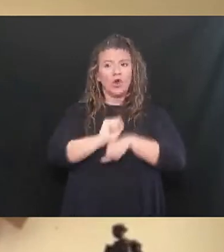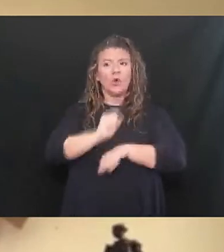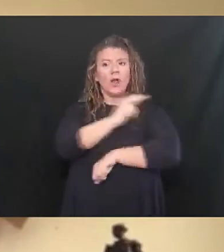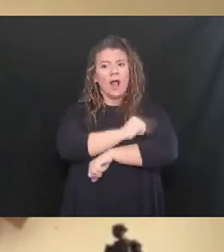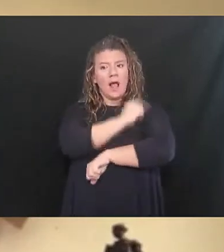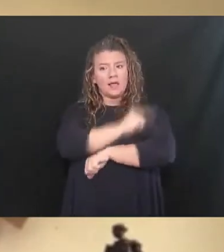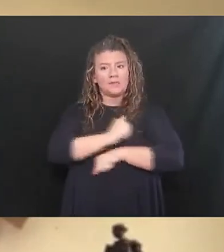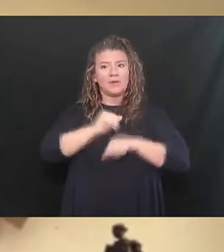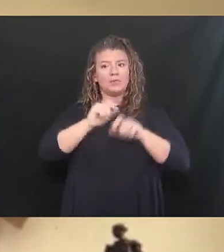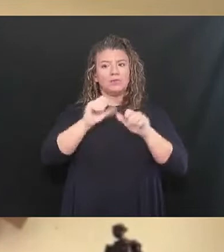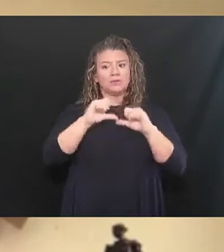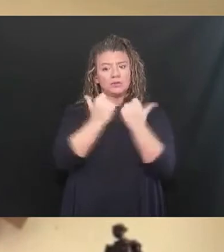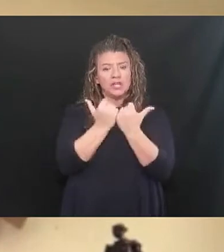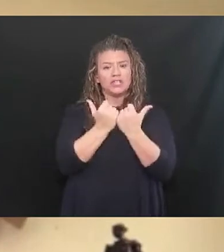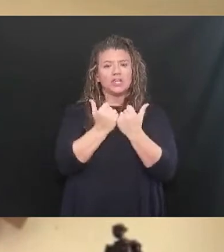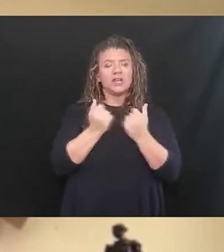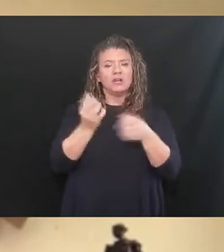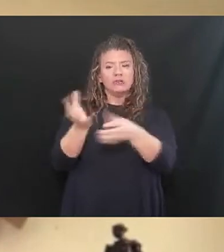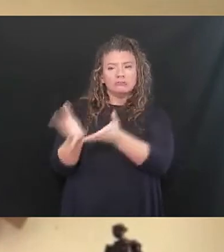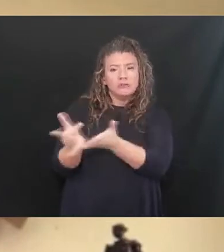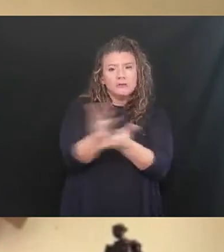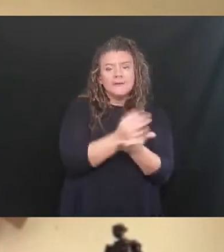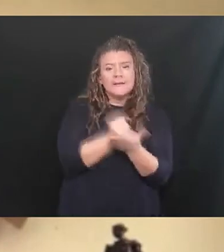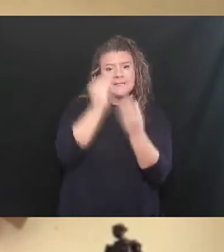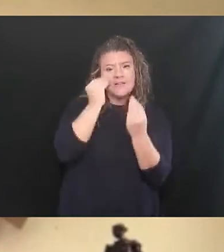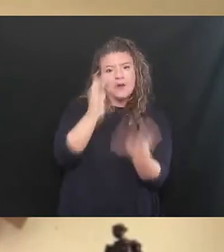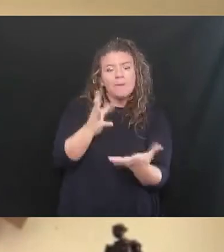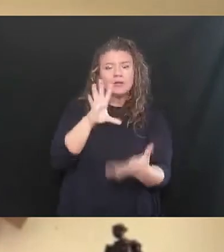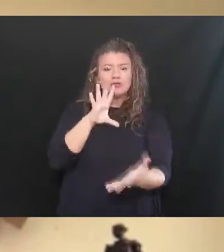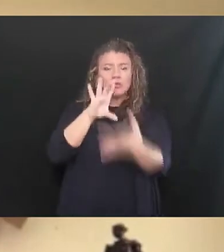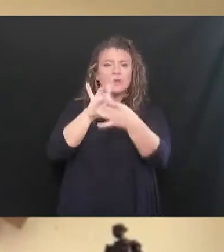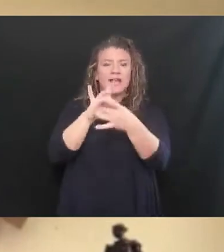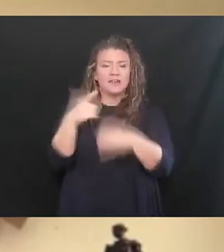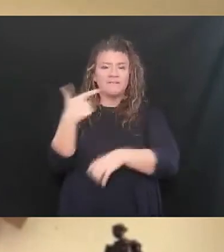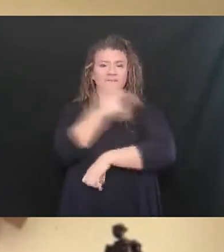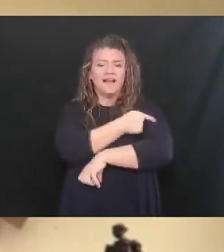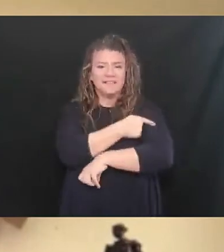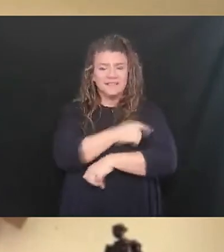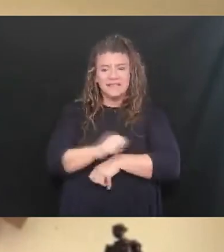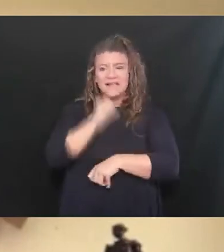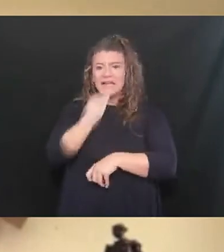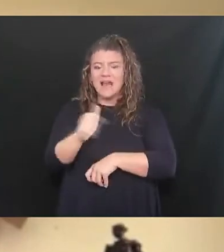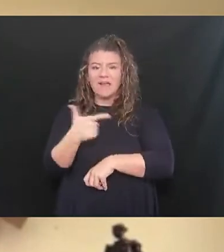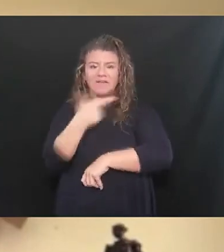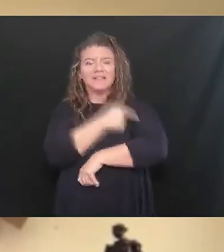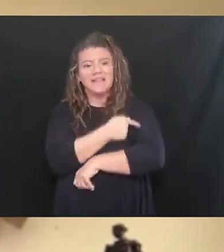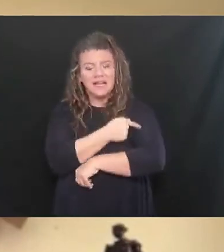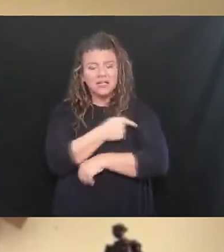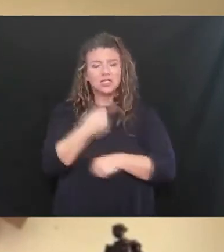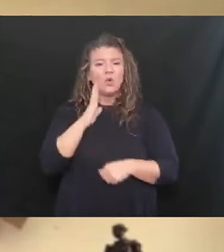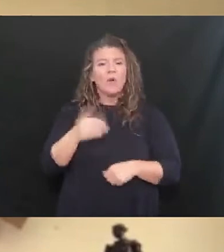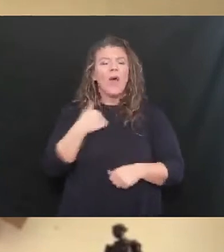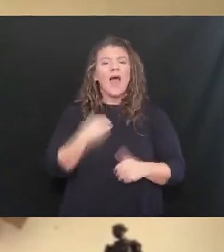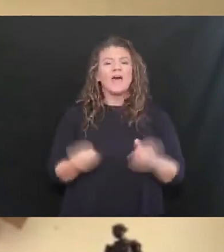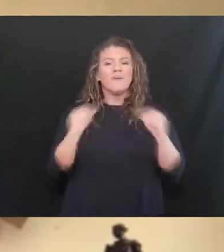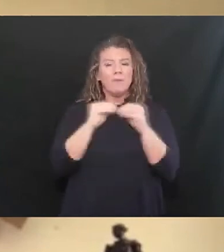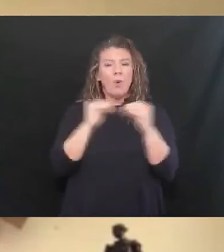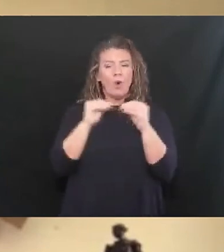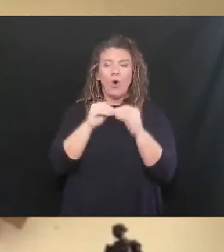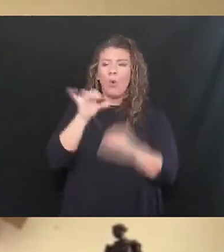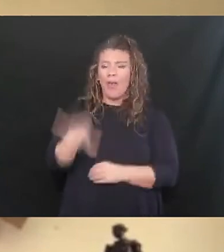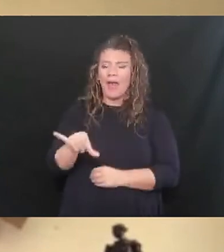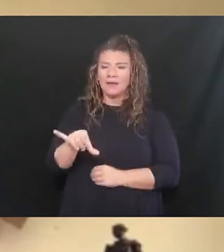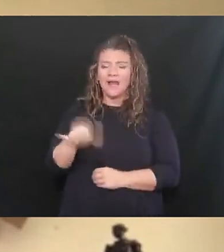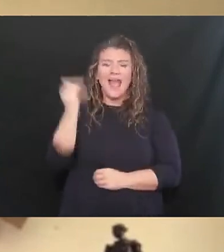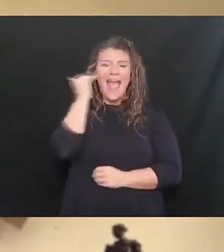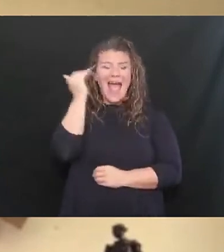pull data together related to vaccinated versus unvaccinated. So we'll have more on that. And